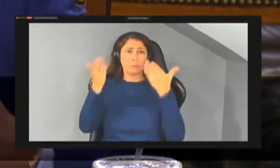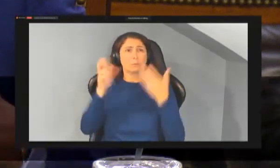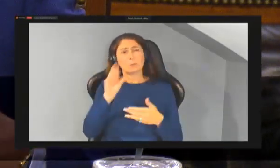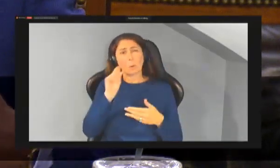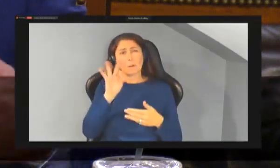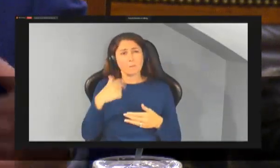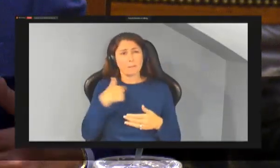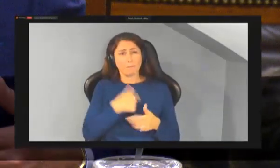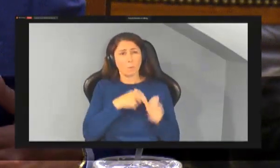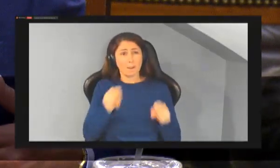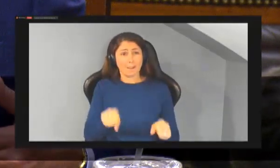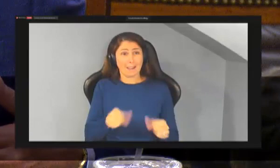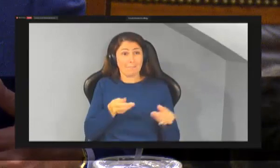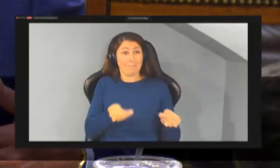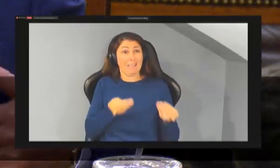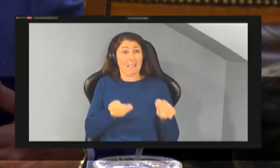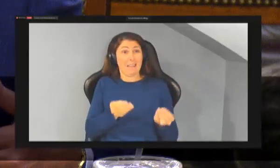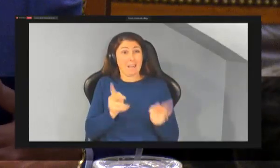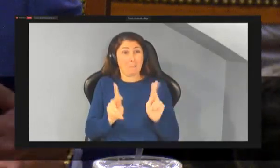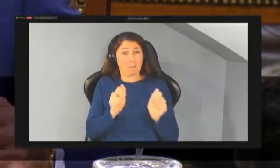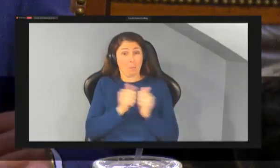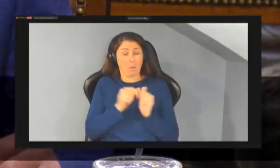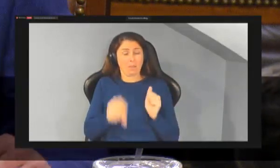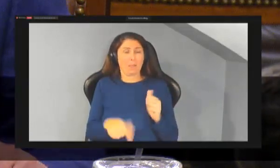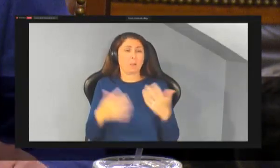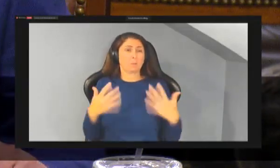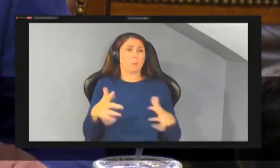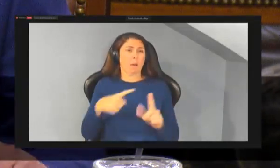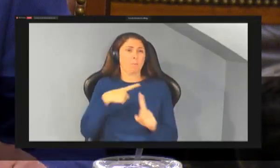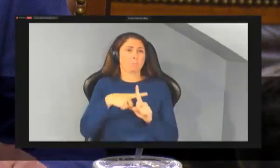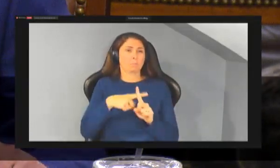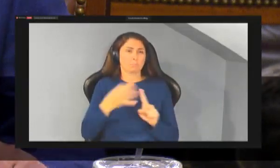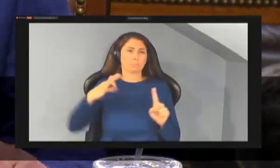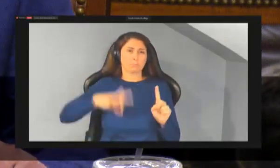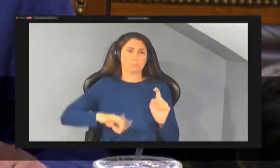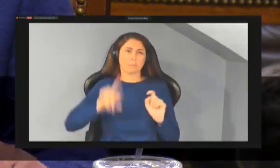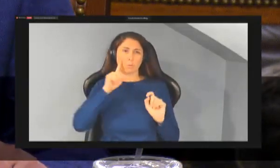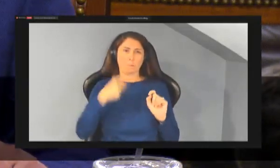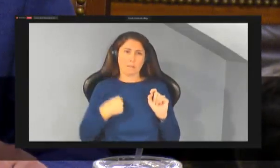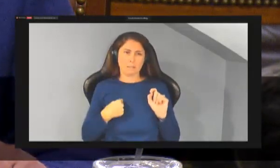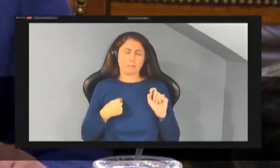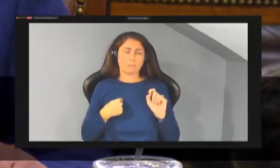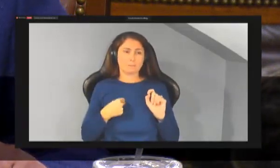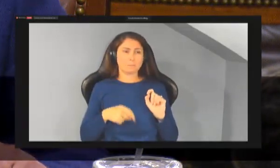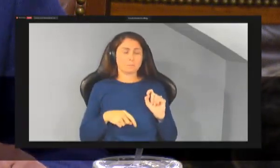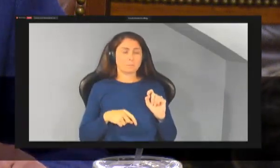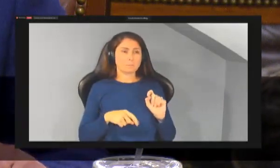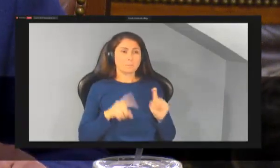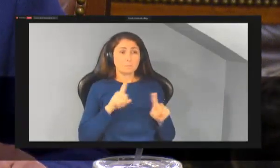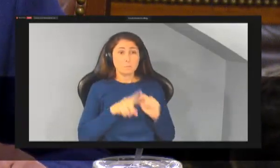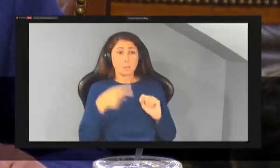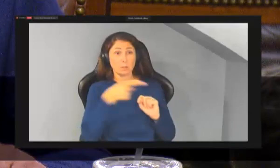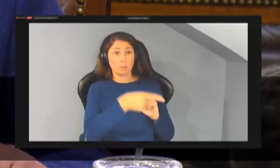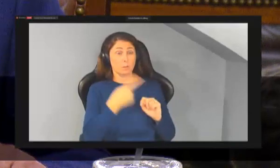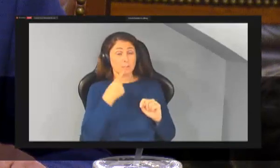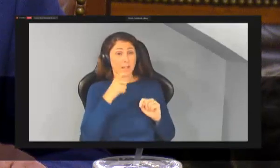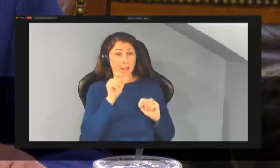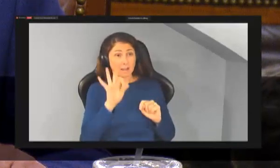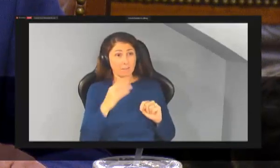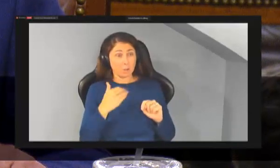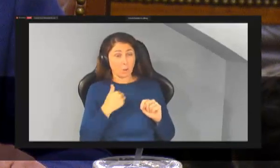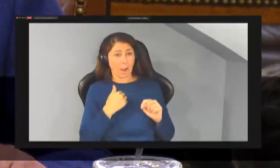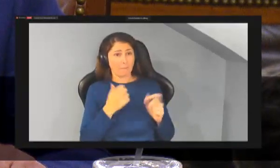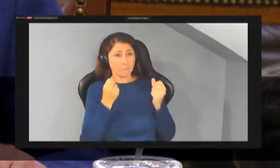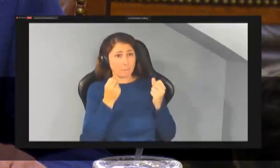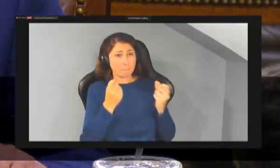this, that's an advantage. That's a bonus for me. But you're saying, if you have a multiple